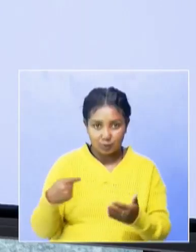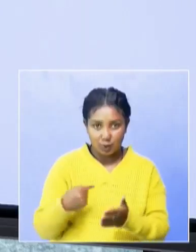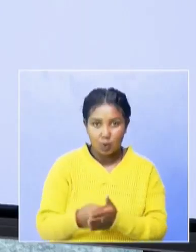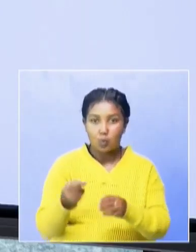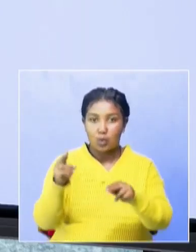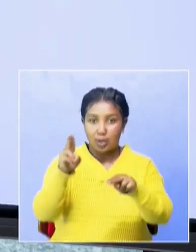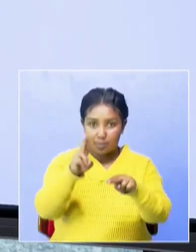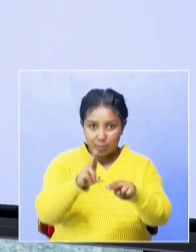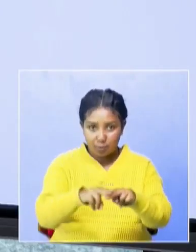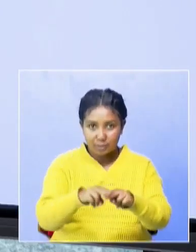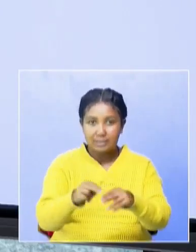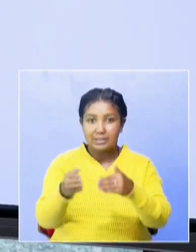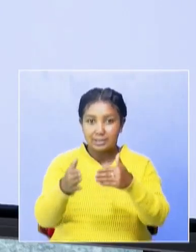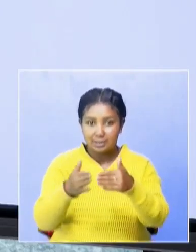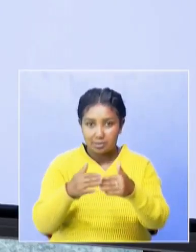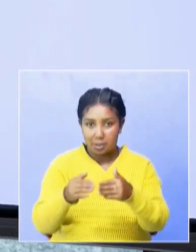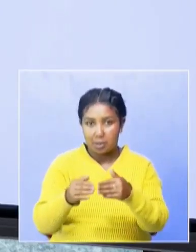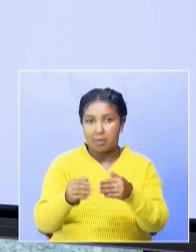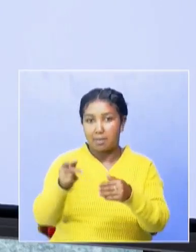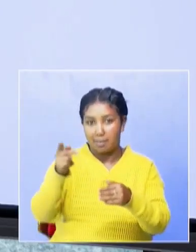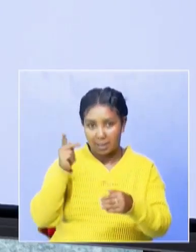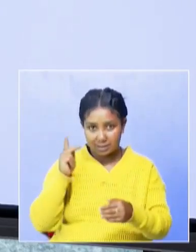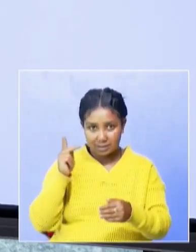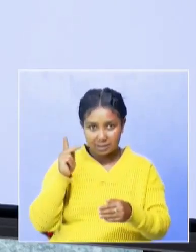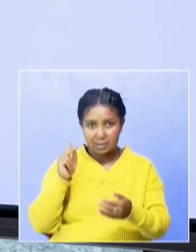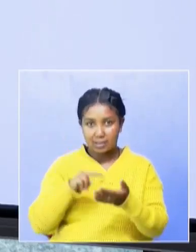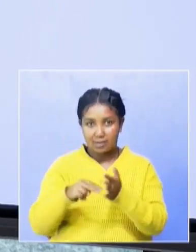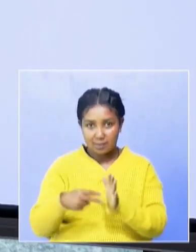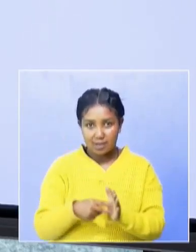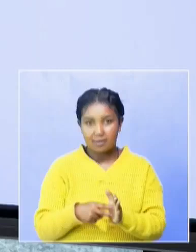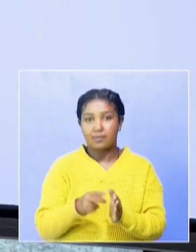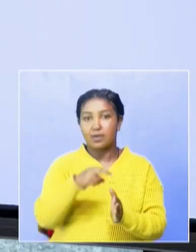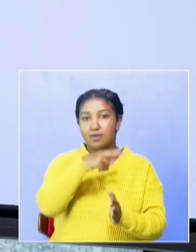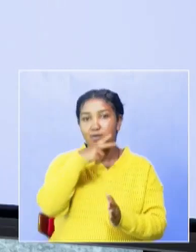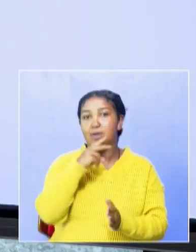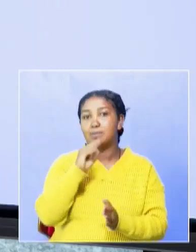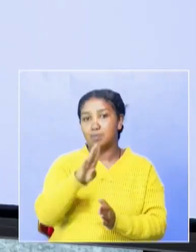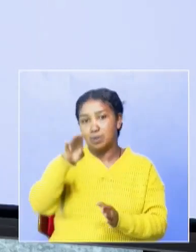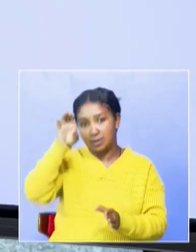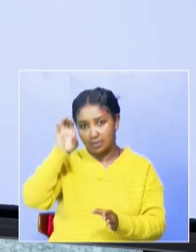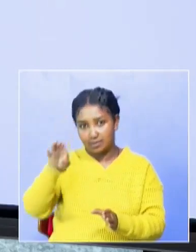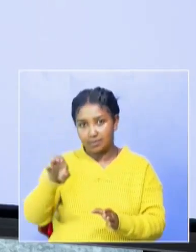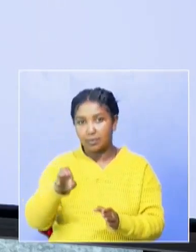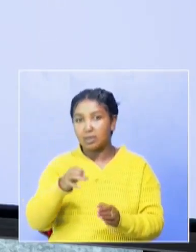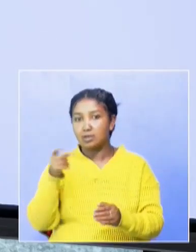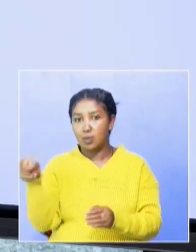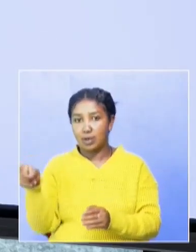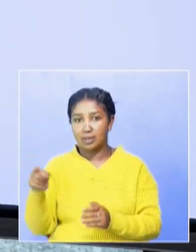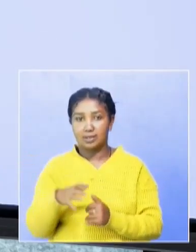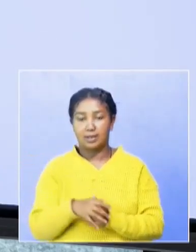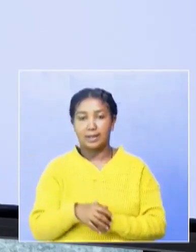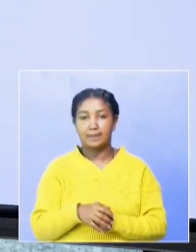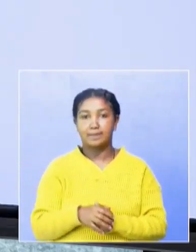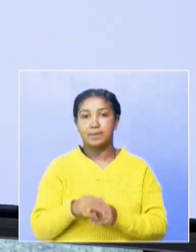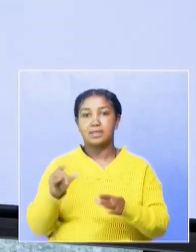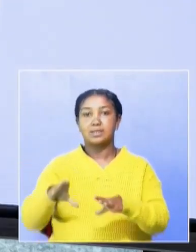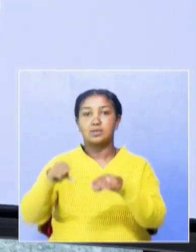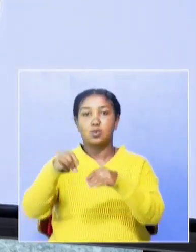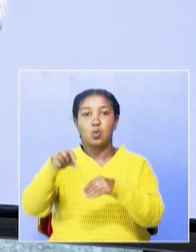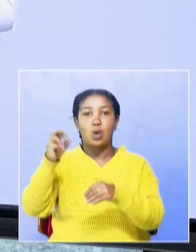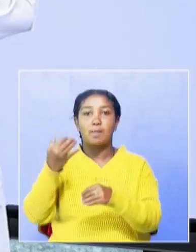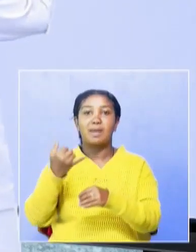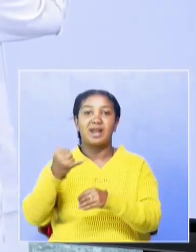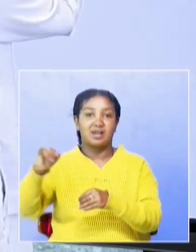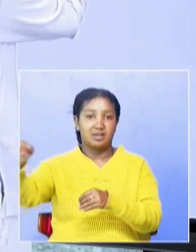we put simple past. This means verb to be should be added. What about this one here? The students